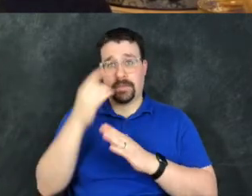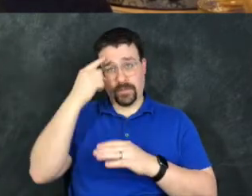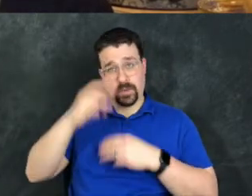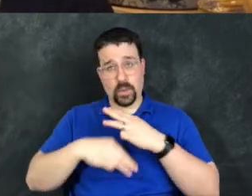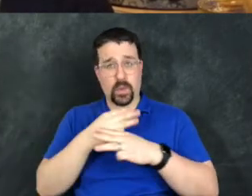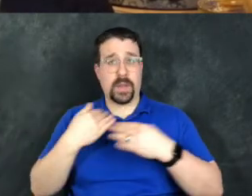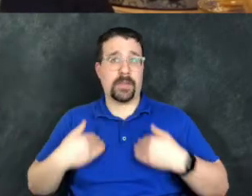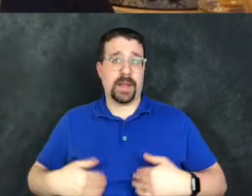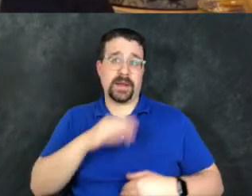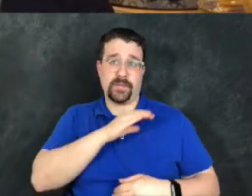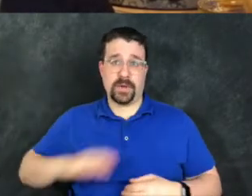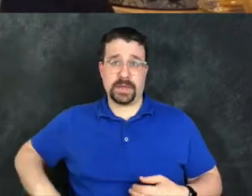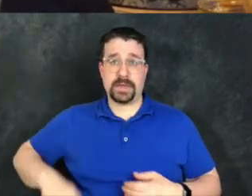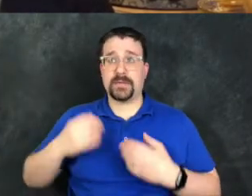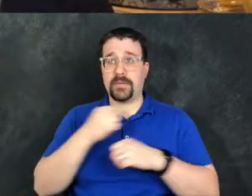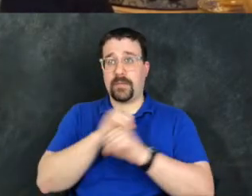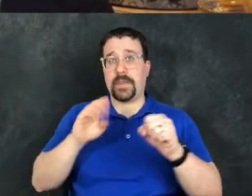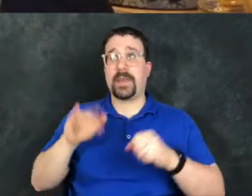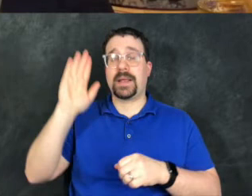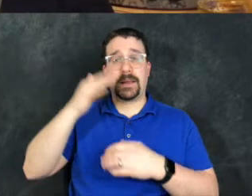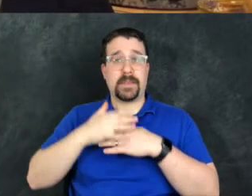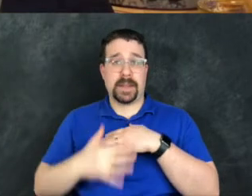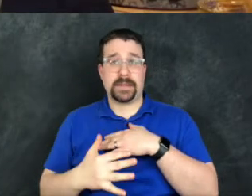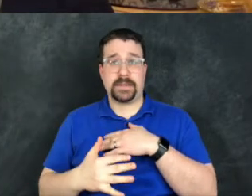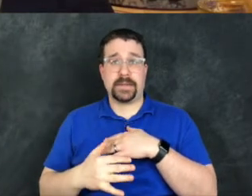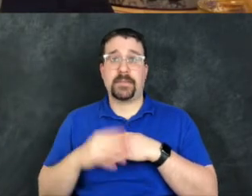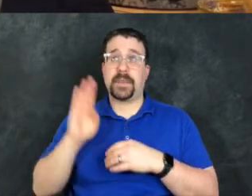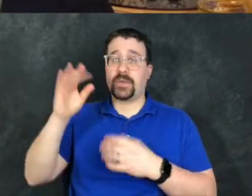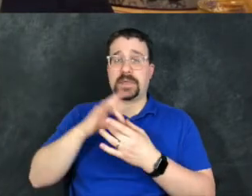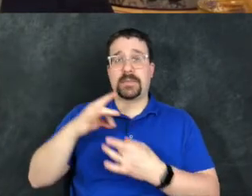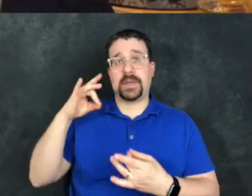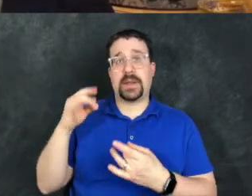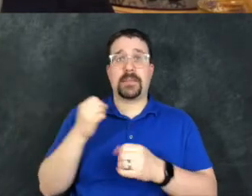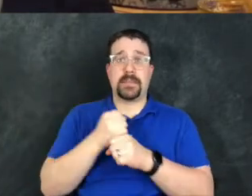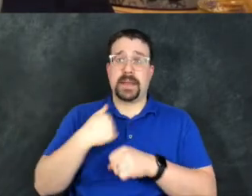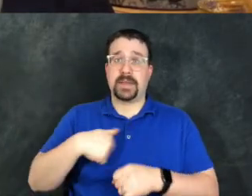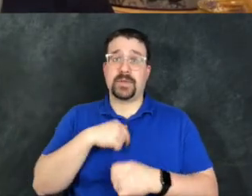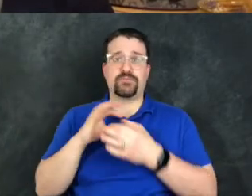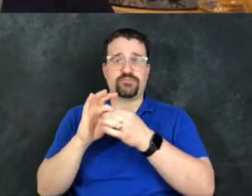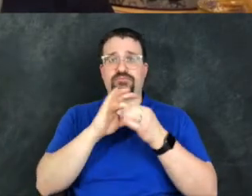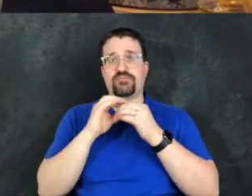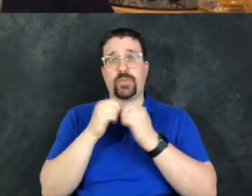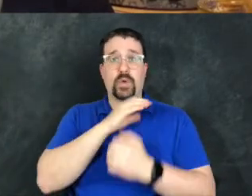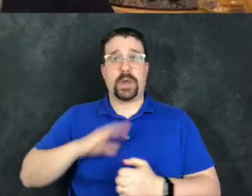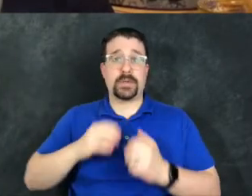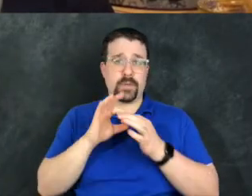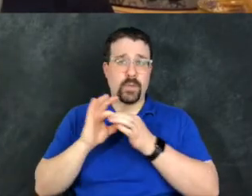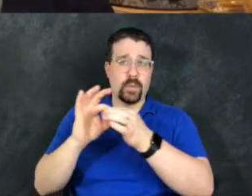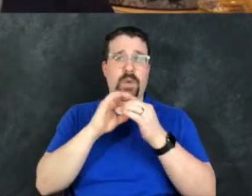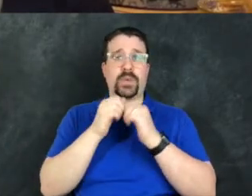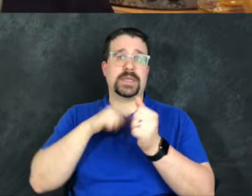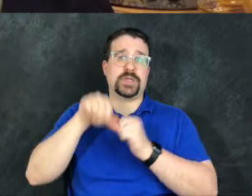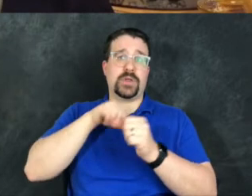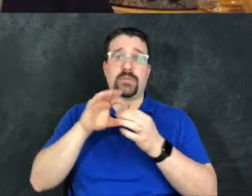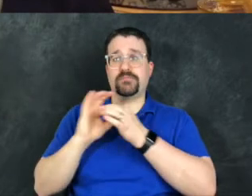Christ, that we may be for the world the body of Christ, redeemed by his blood. By your Spirit, make us one